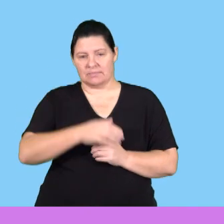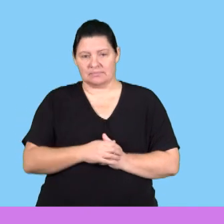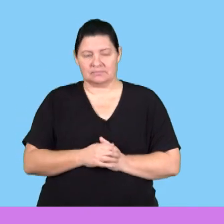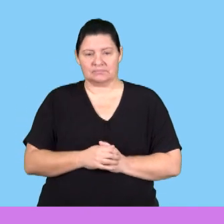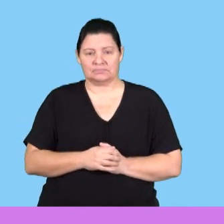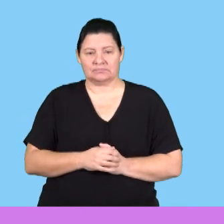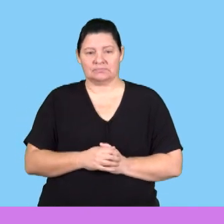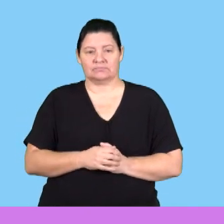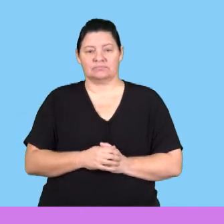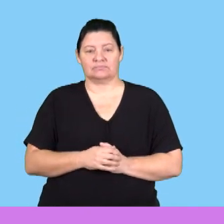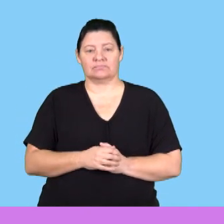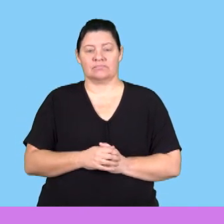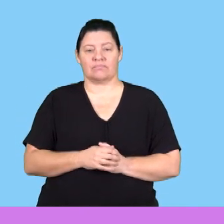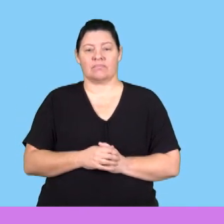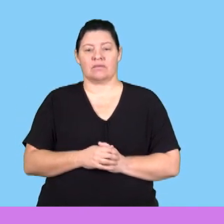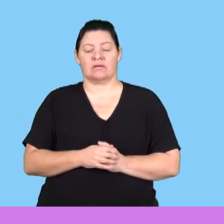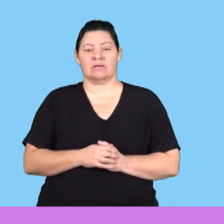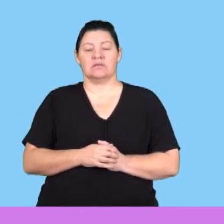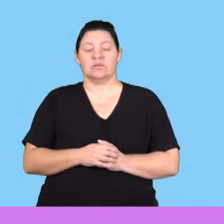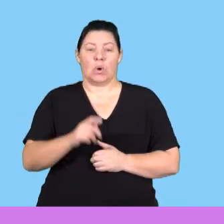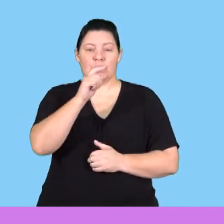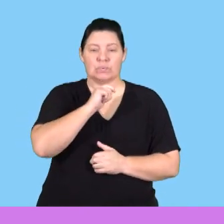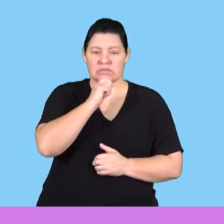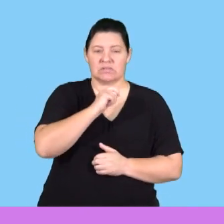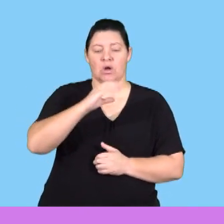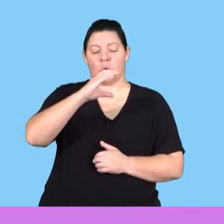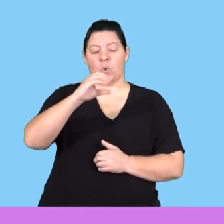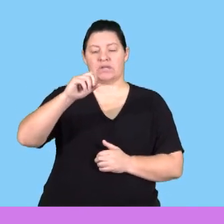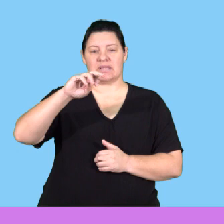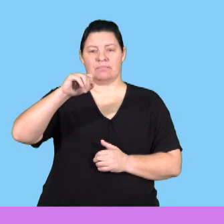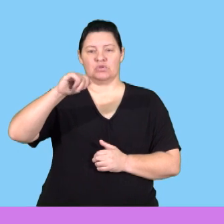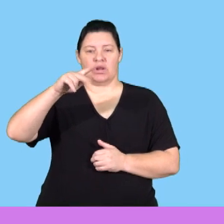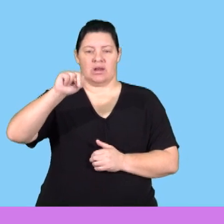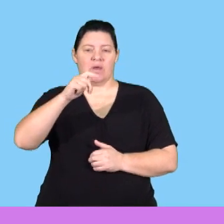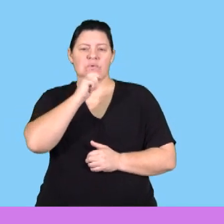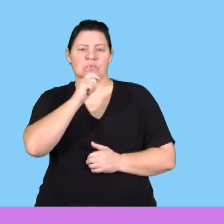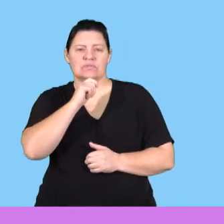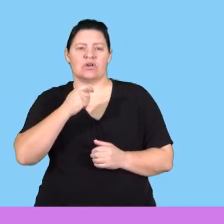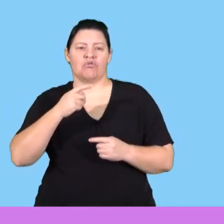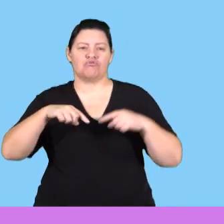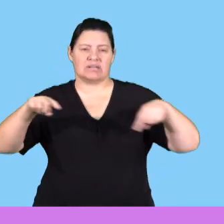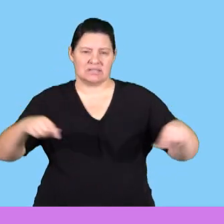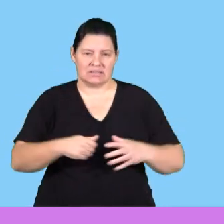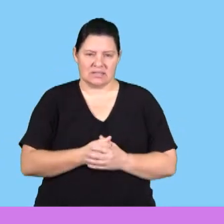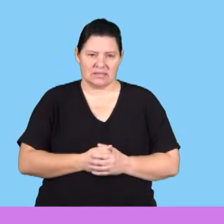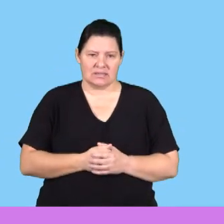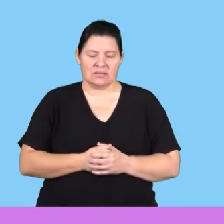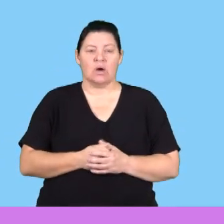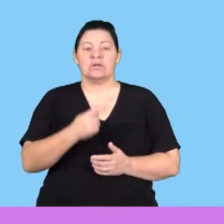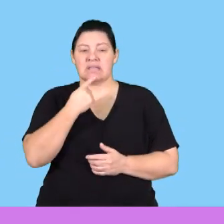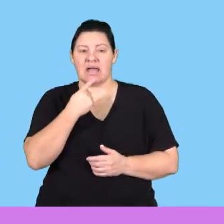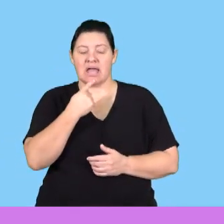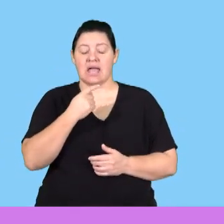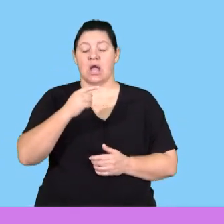concept. The next concept is consumption rates. What are consumption rates? When